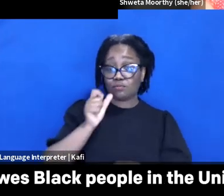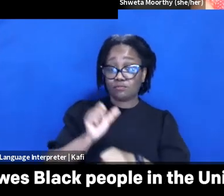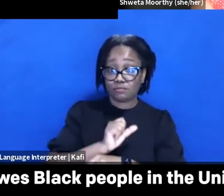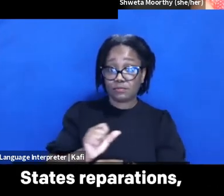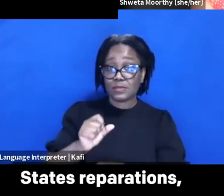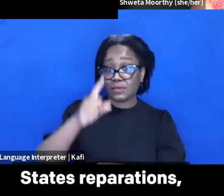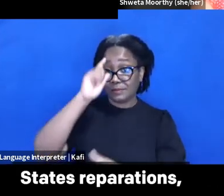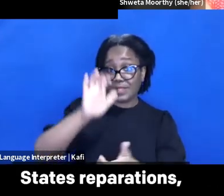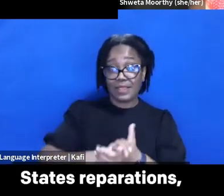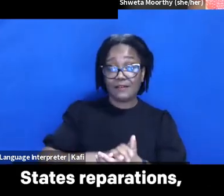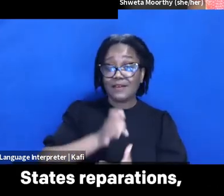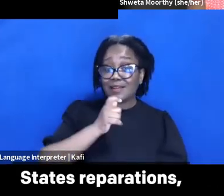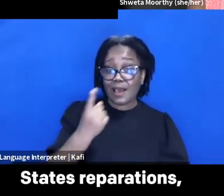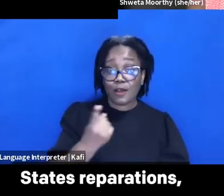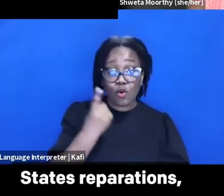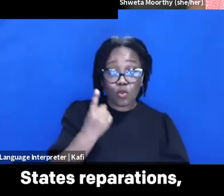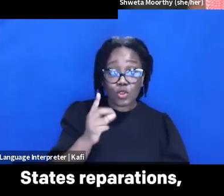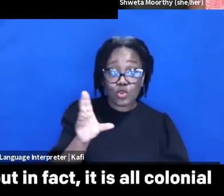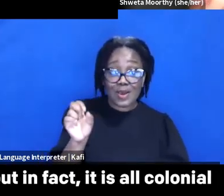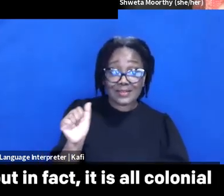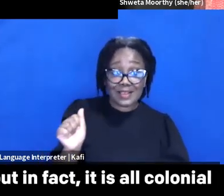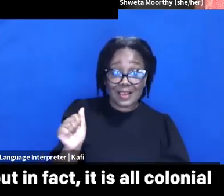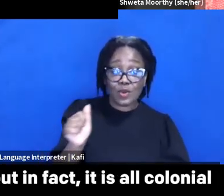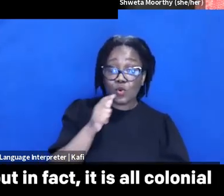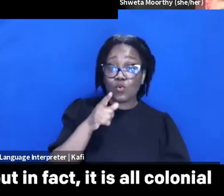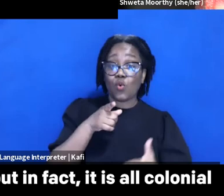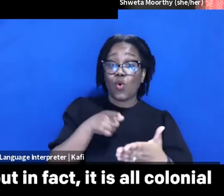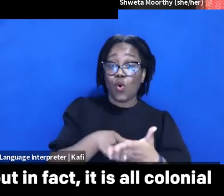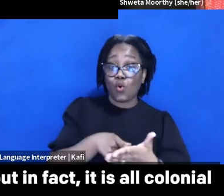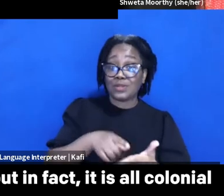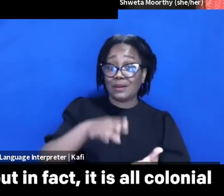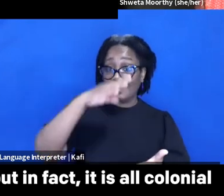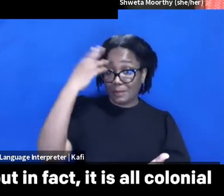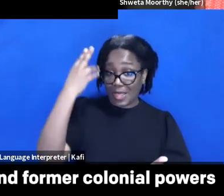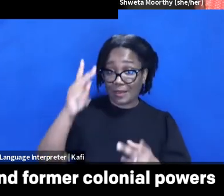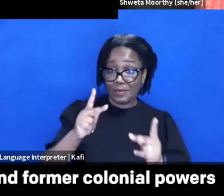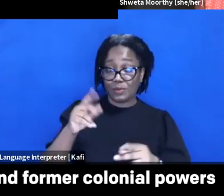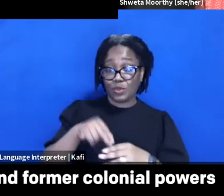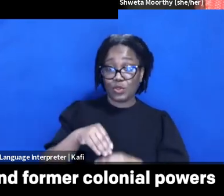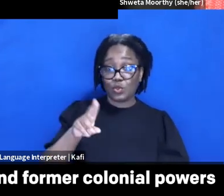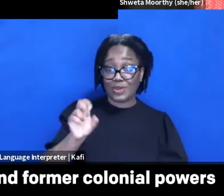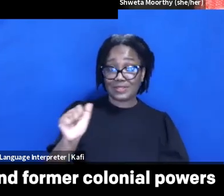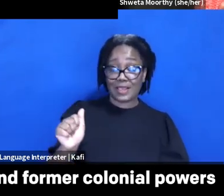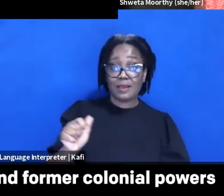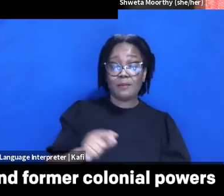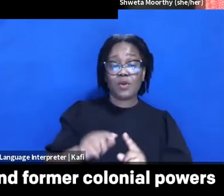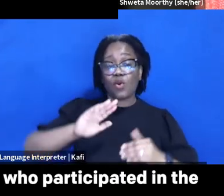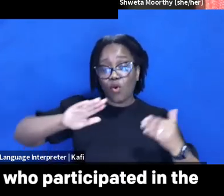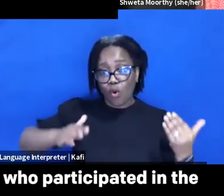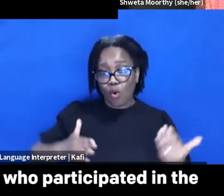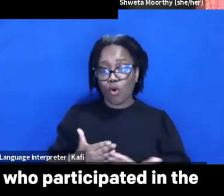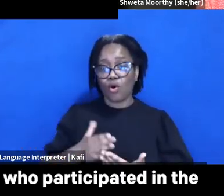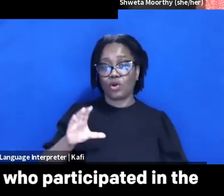people in the United States reparations, but in fact, it is all colonial and former colonial powers